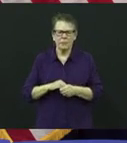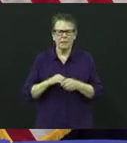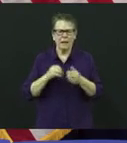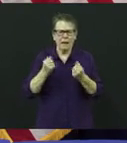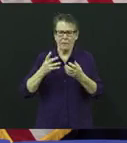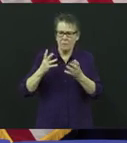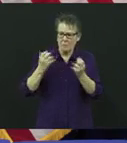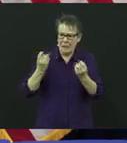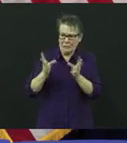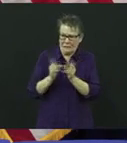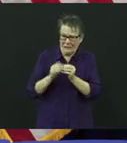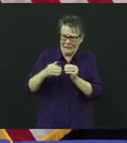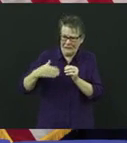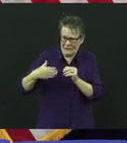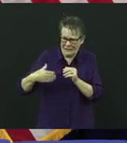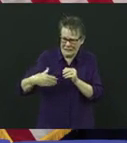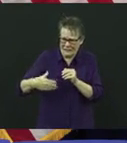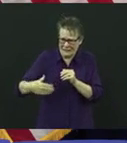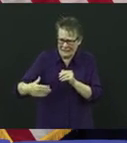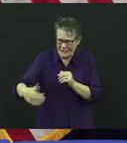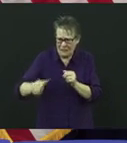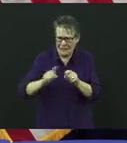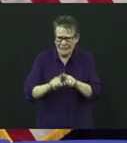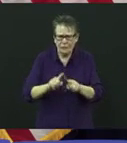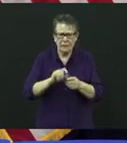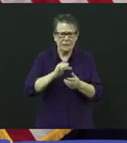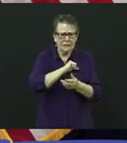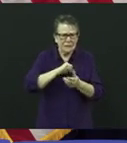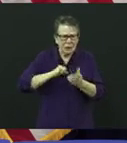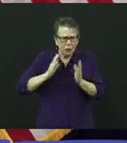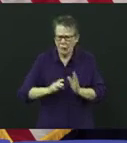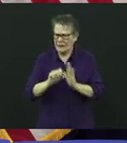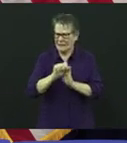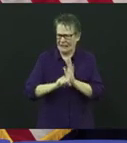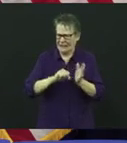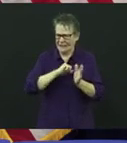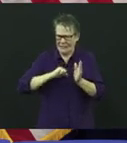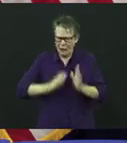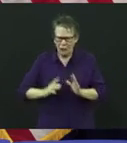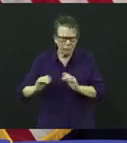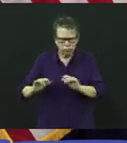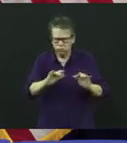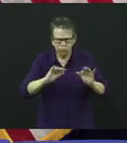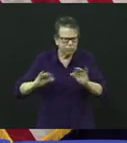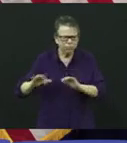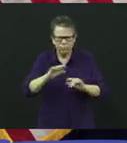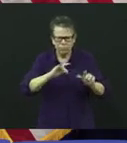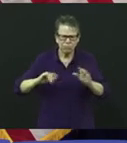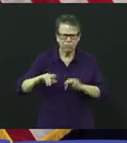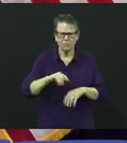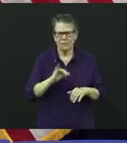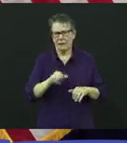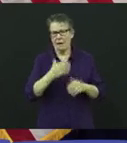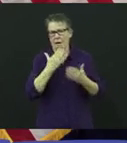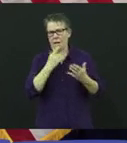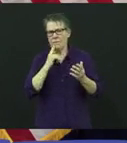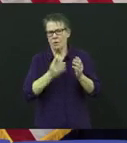I want to give the legislative colleagues as a group a big shout out of thanks, and we're trying to find our way through